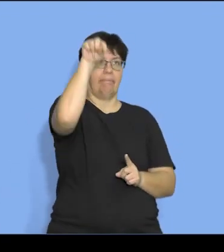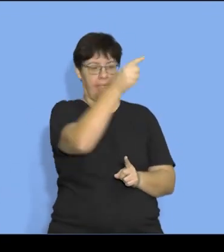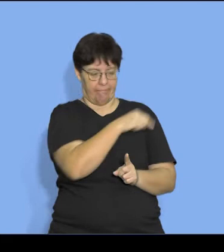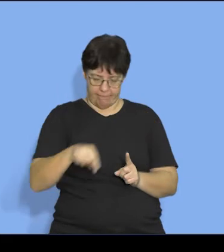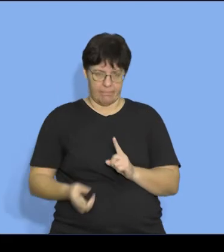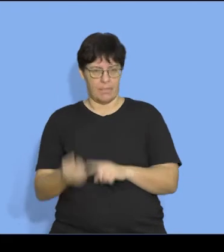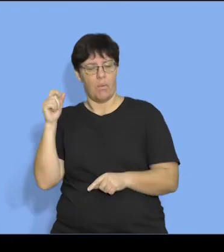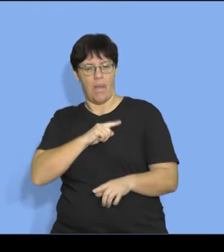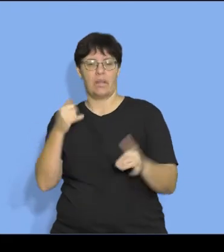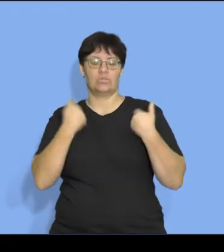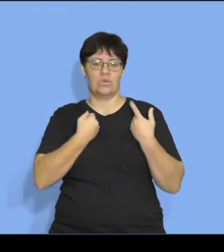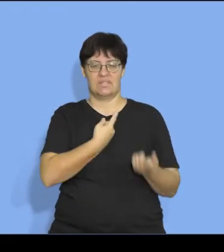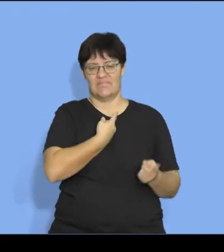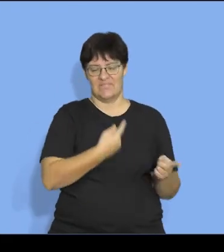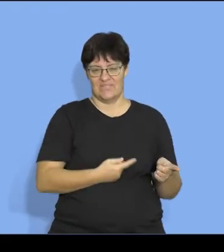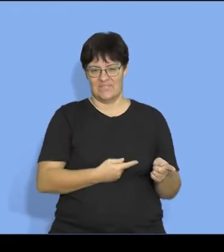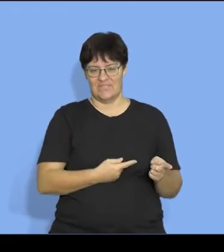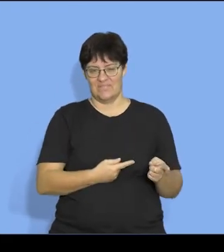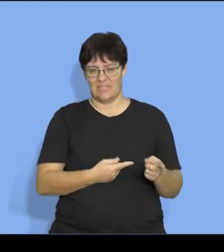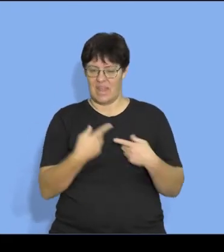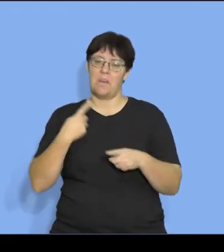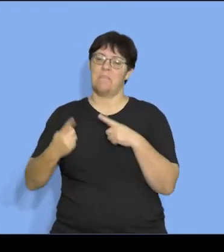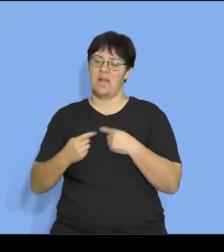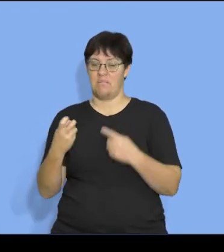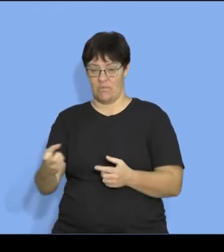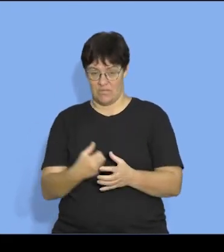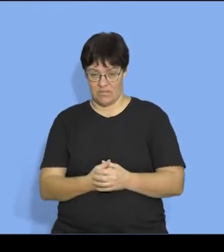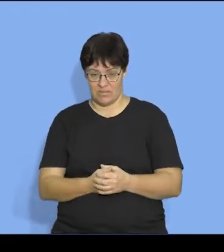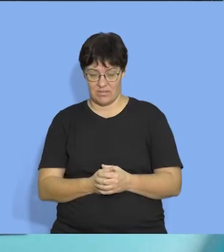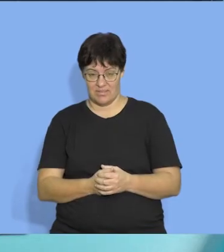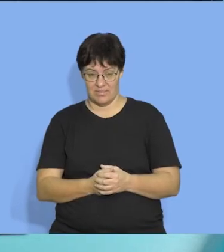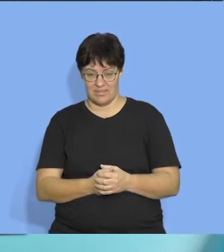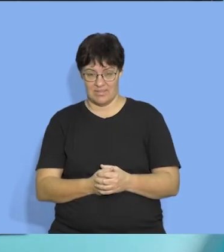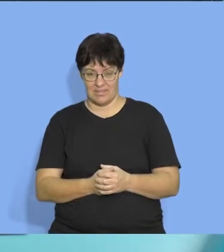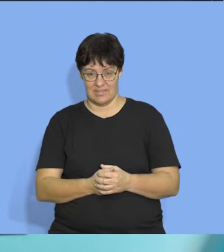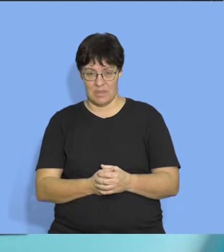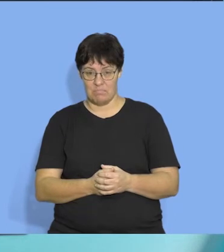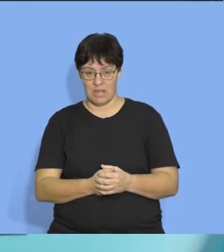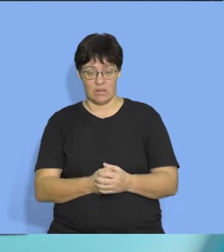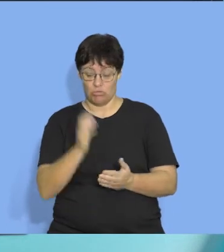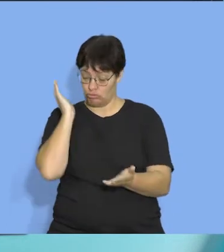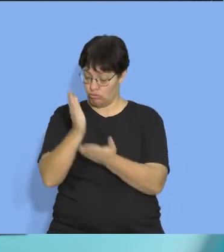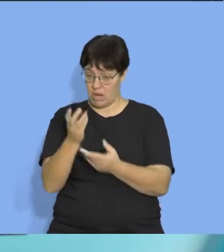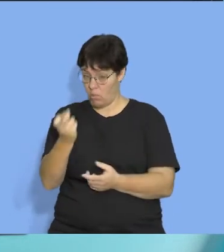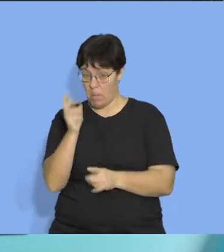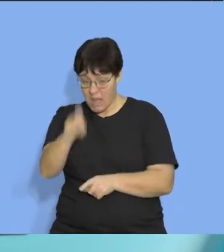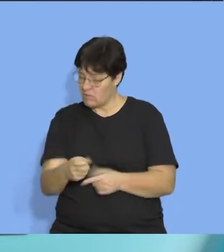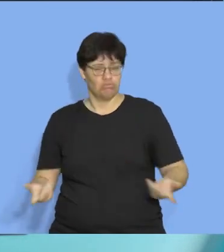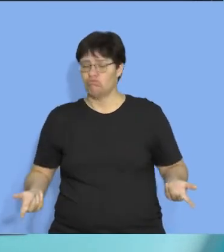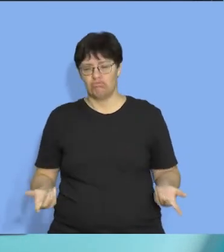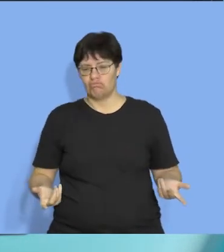way around because she was having fun. And then she can start playing with the ball, okay? But she doesn't have to go straight to the